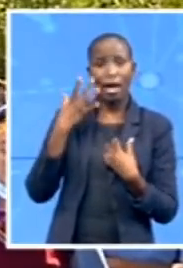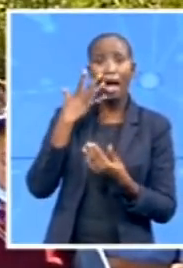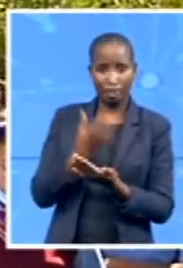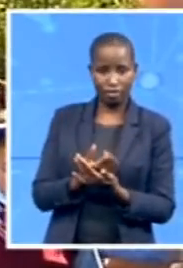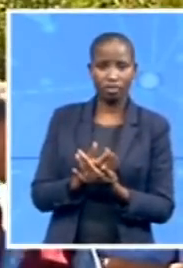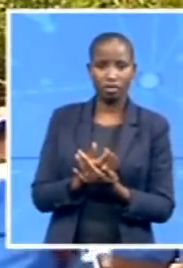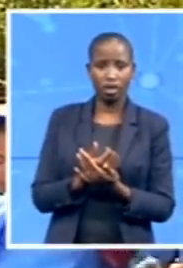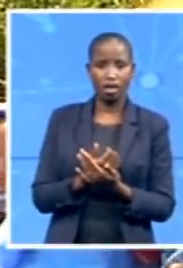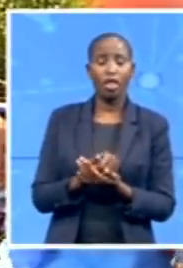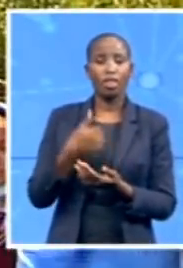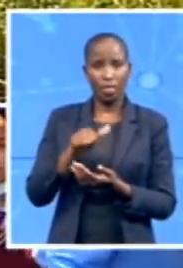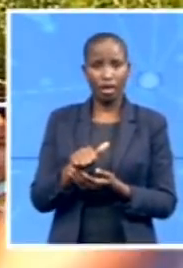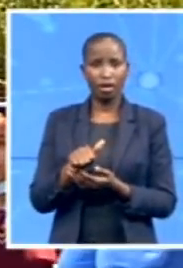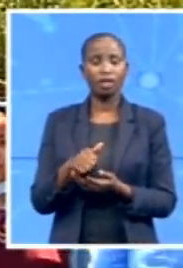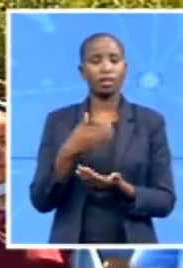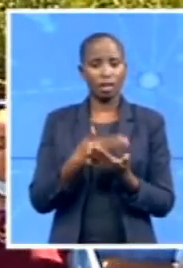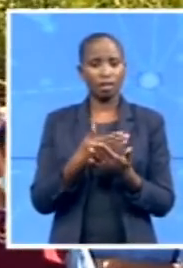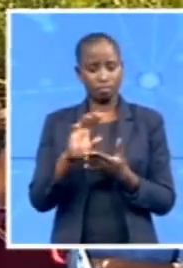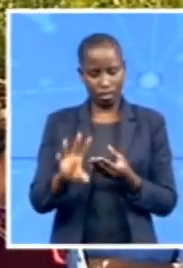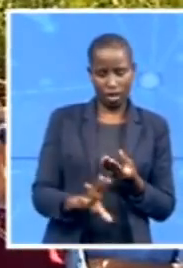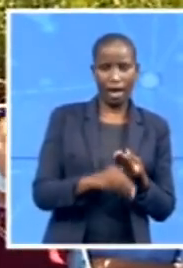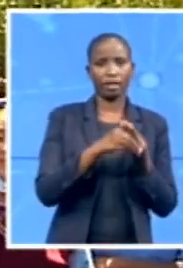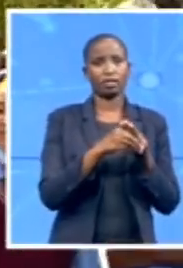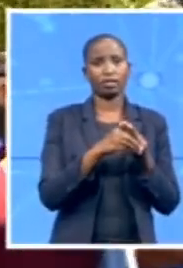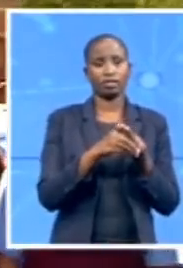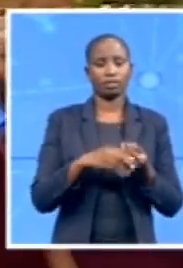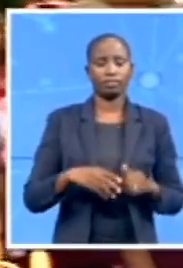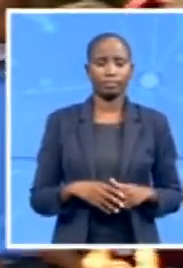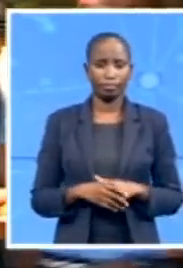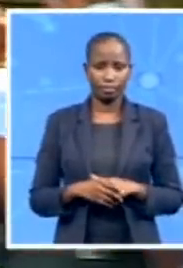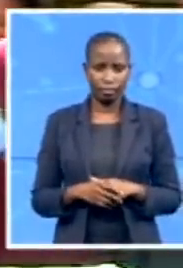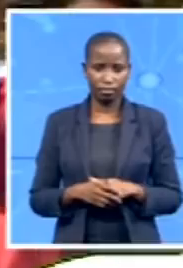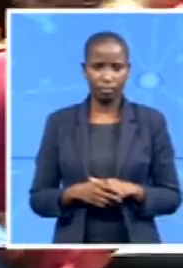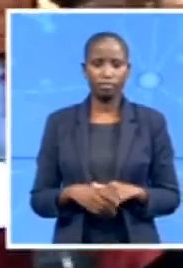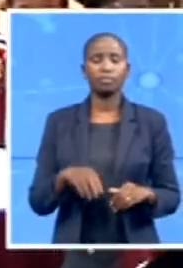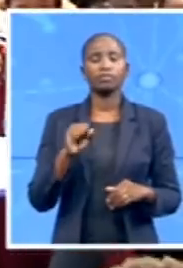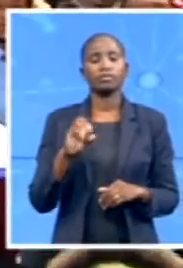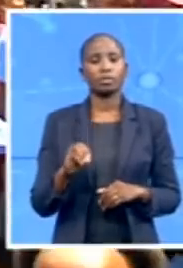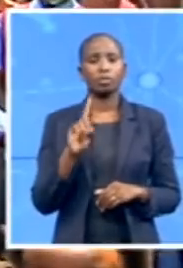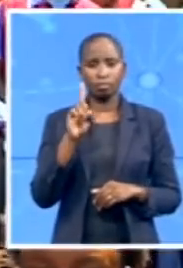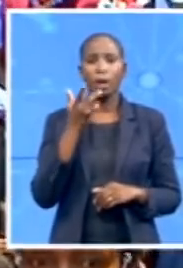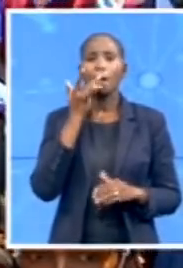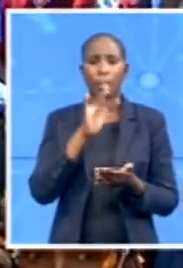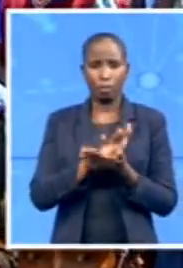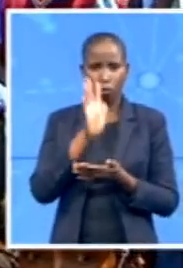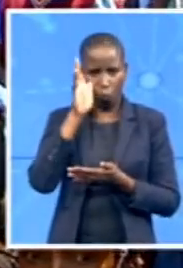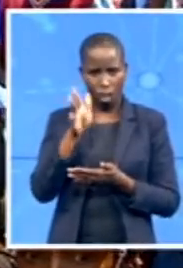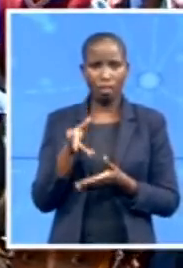that we have already. So be assured we'll get that information. The third